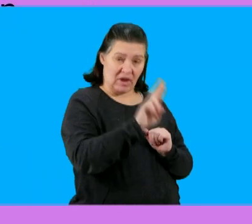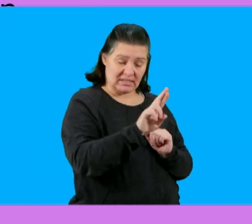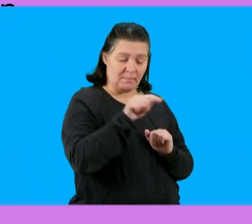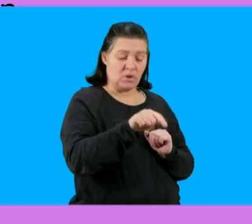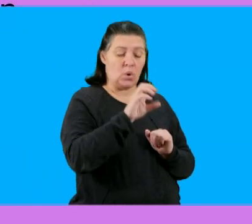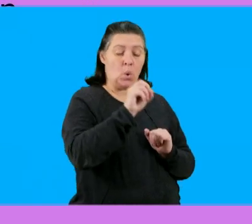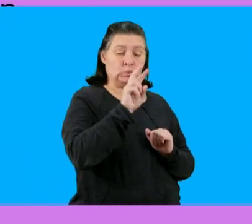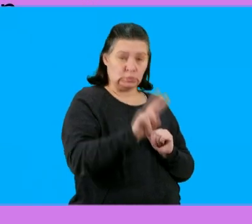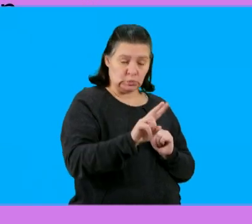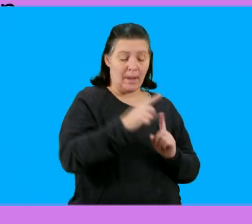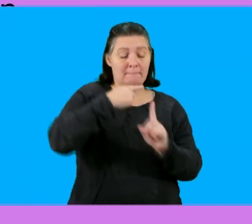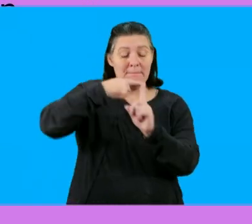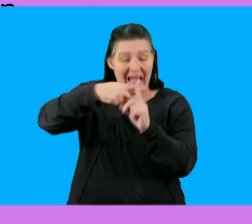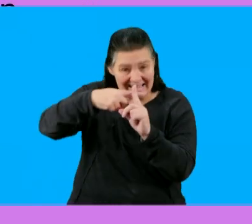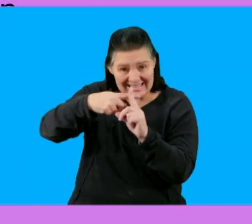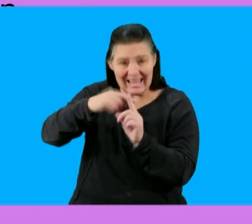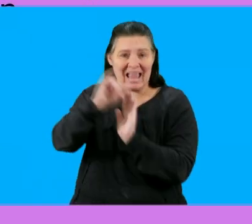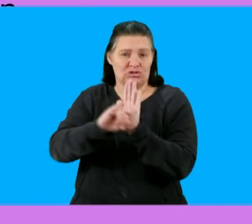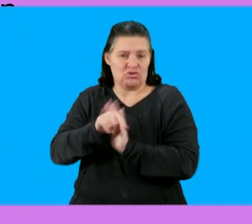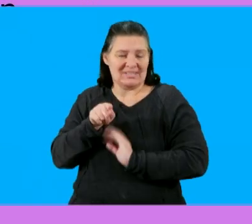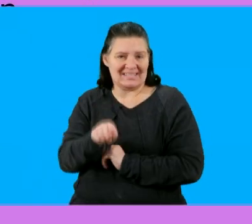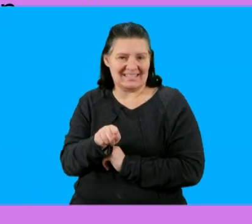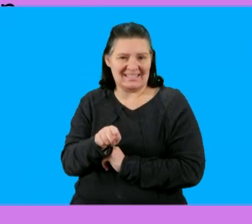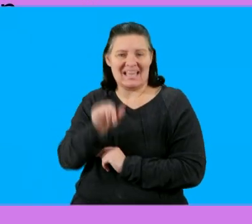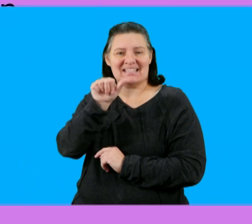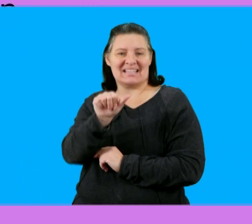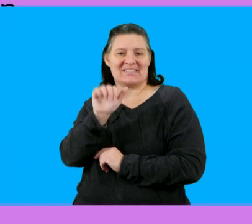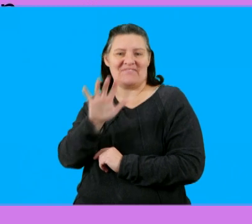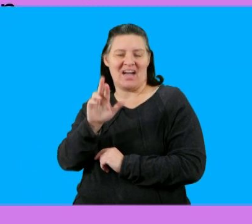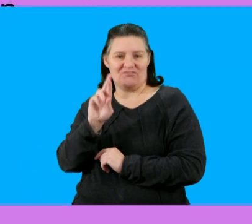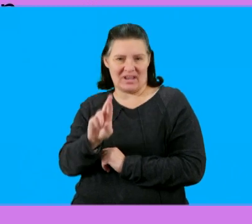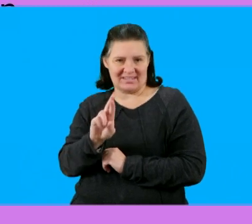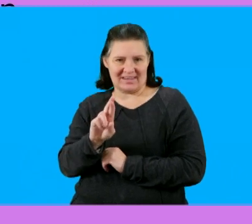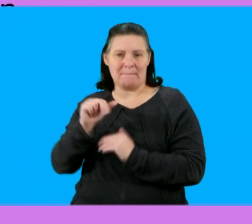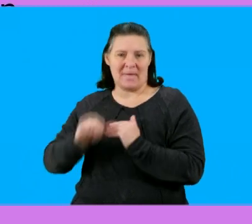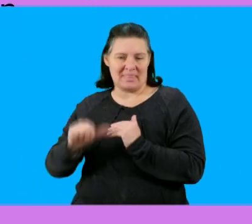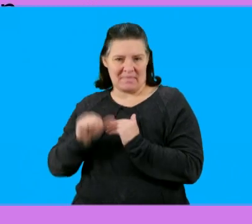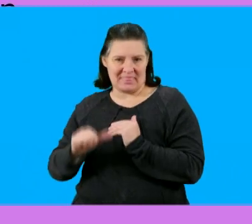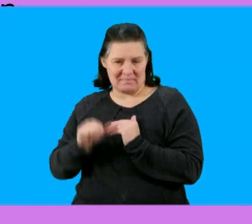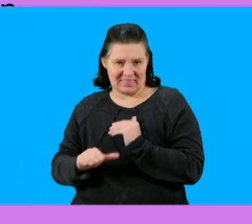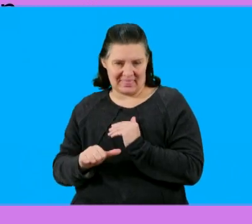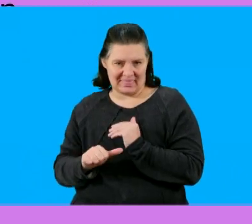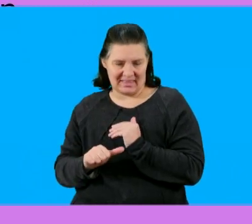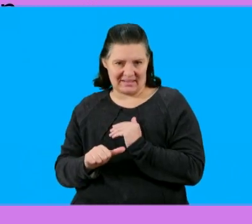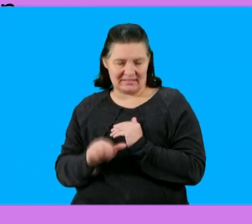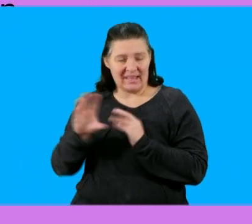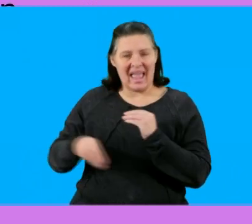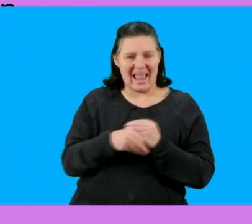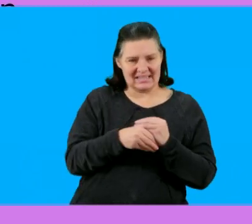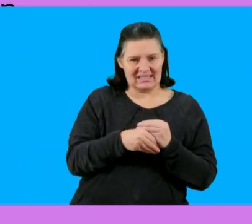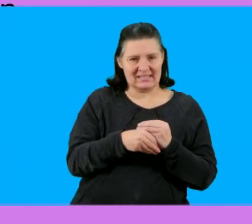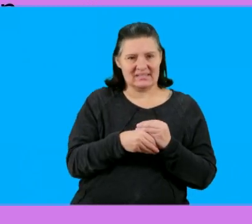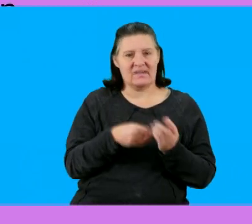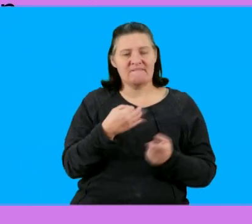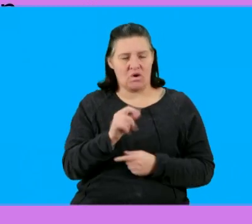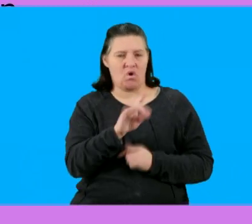365 rand and 2 cents plus the 65 rand per month that will act